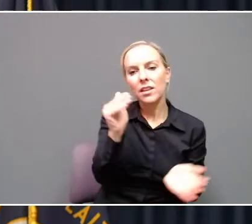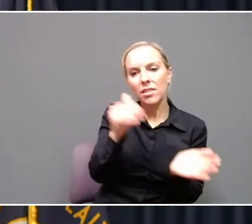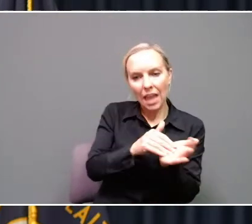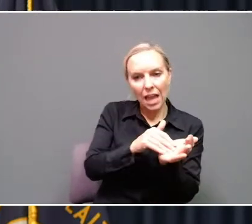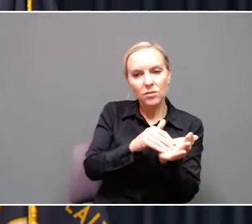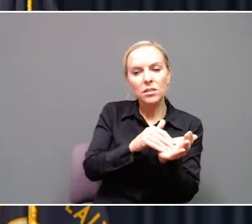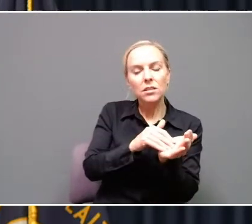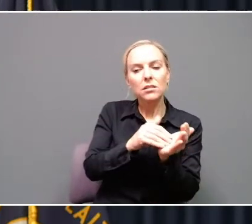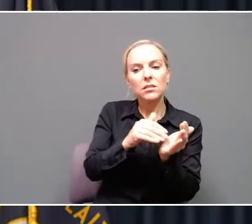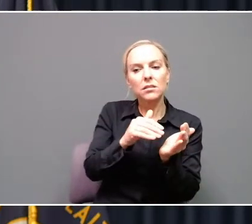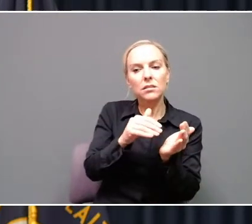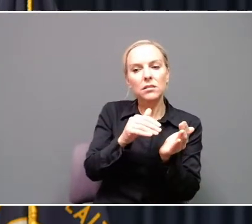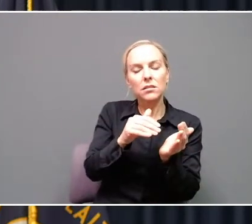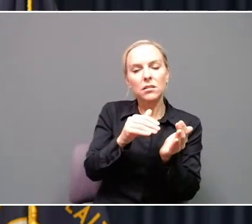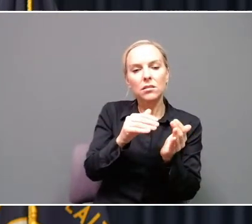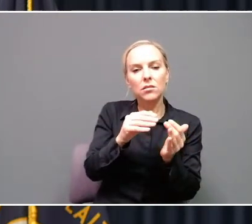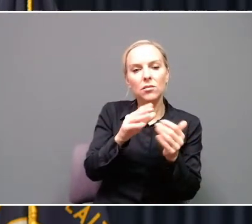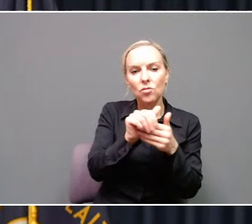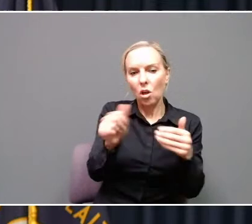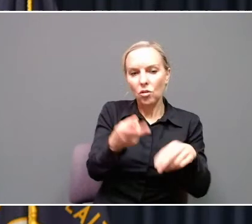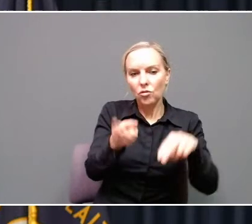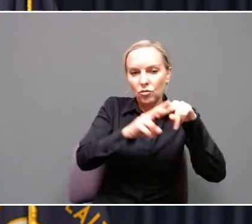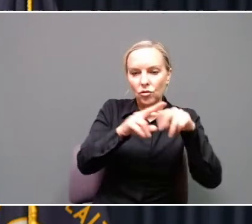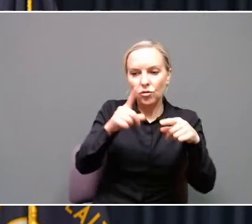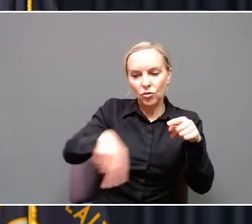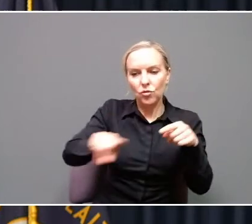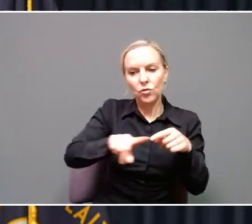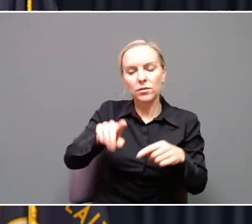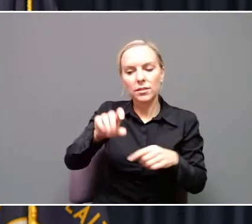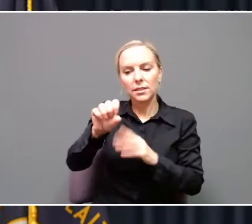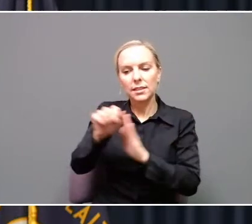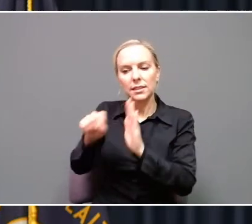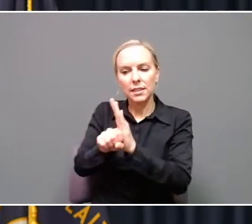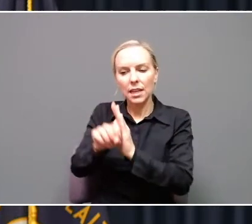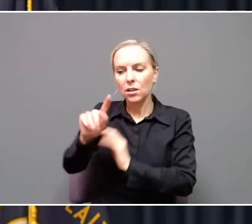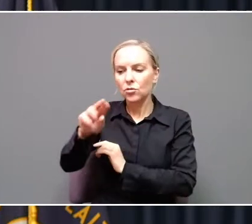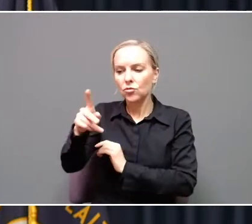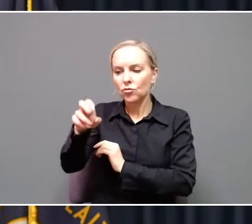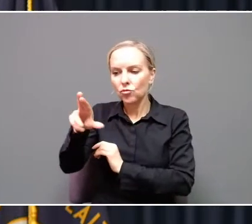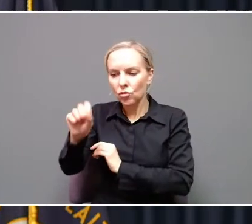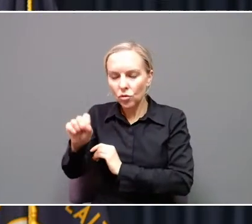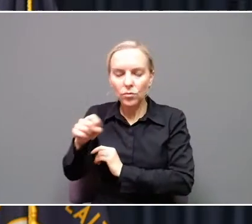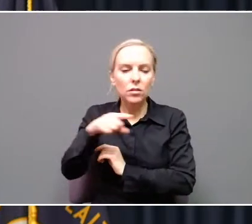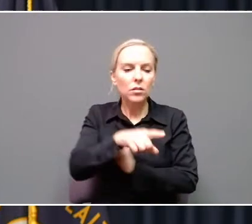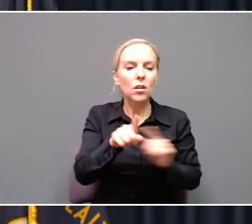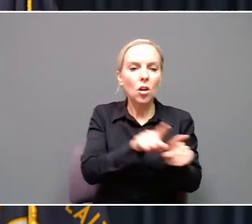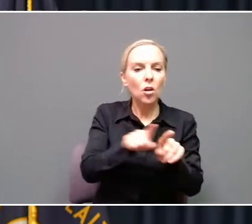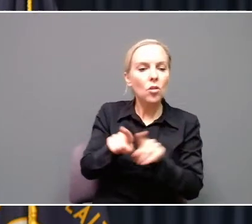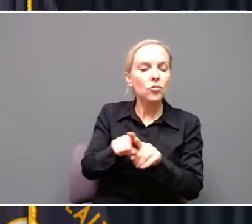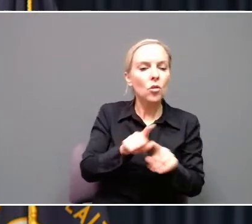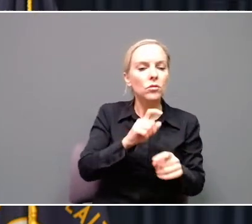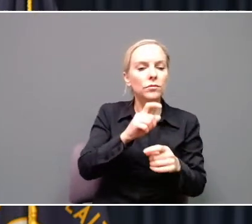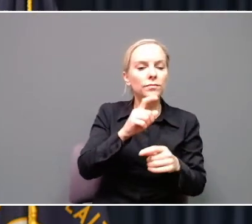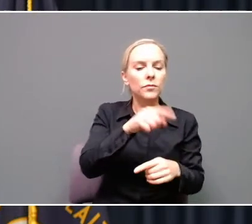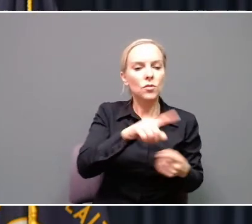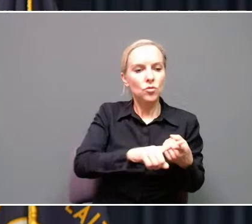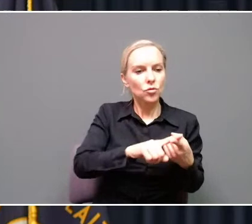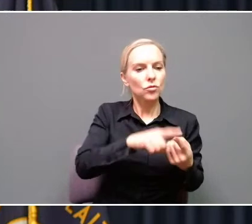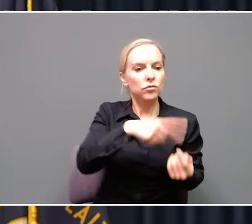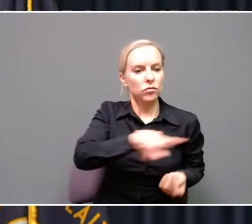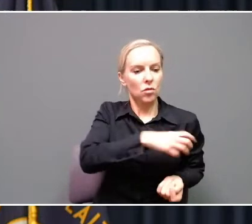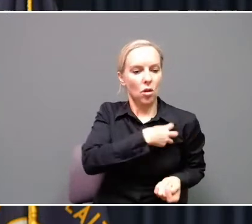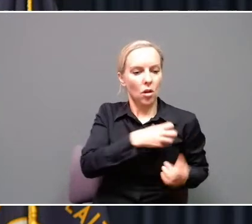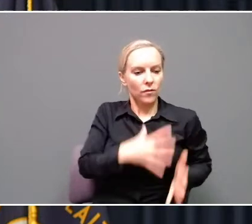state troopers. We allocated $12.2 million to equip the state police with body cameras, and this is just another